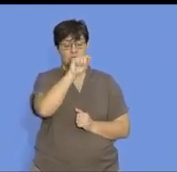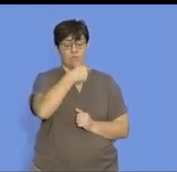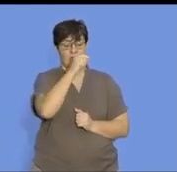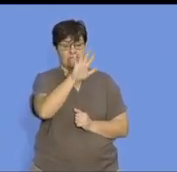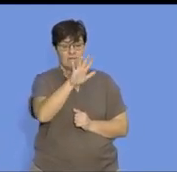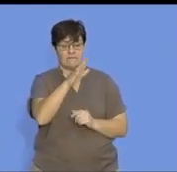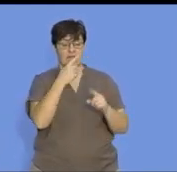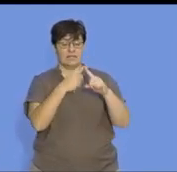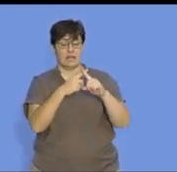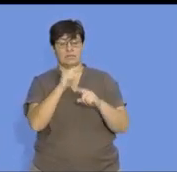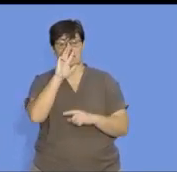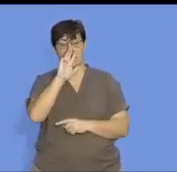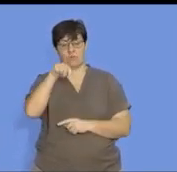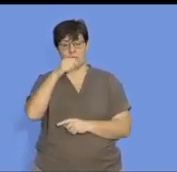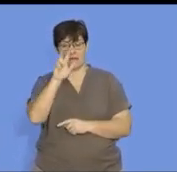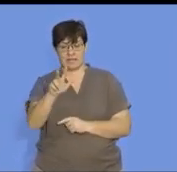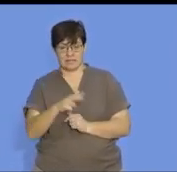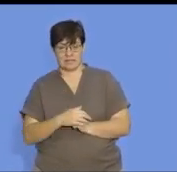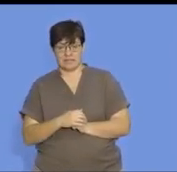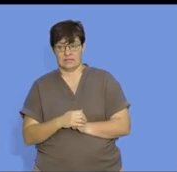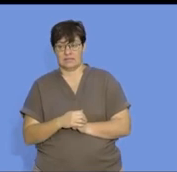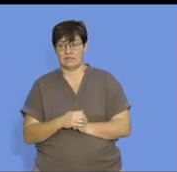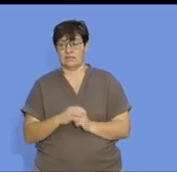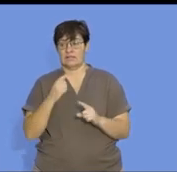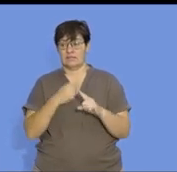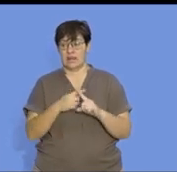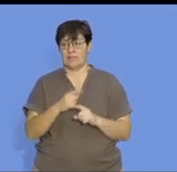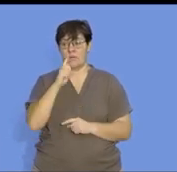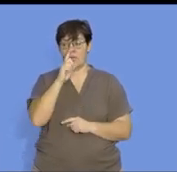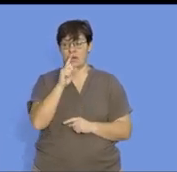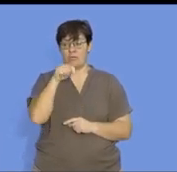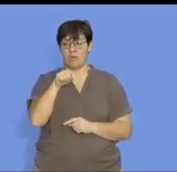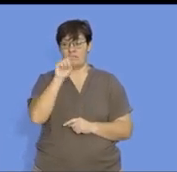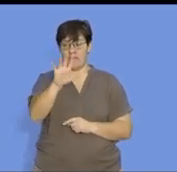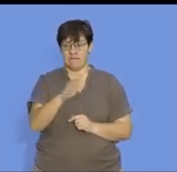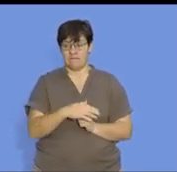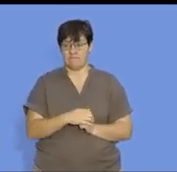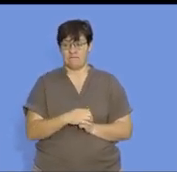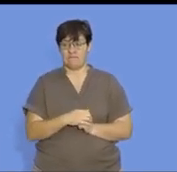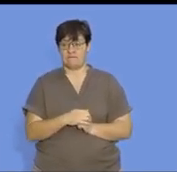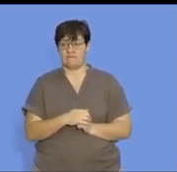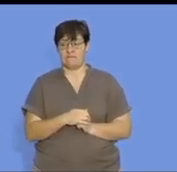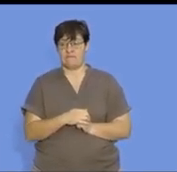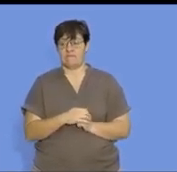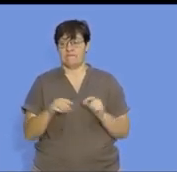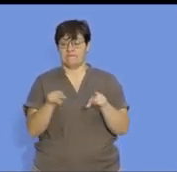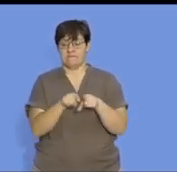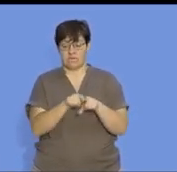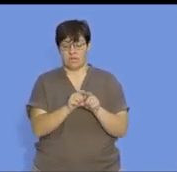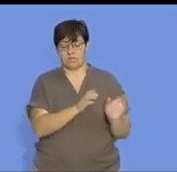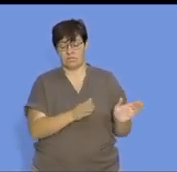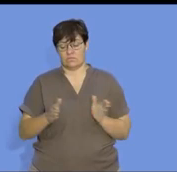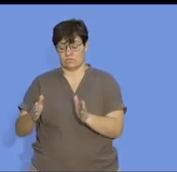times 9,8 times 1.5 is going to be equal